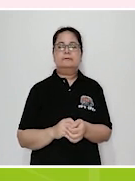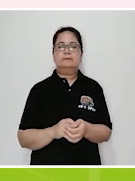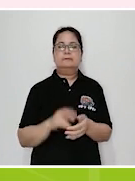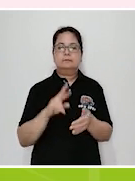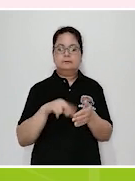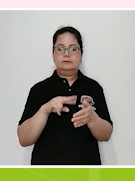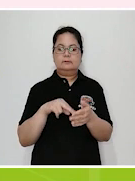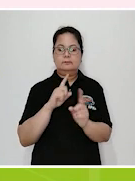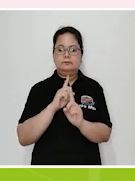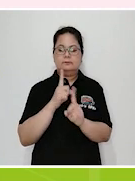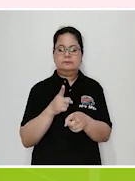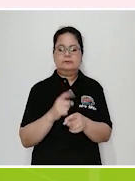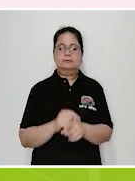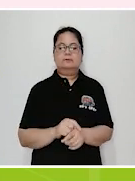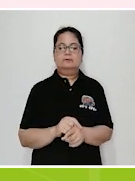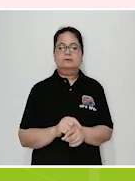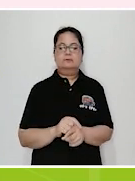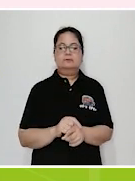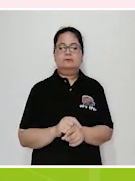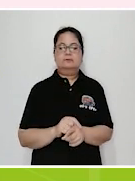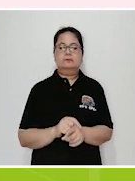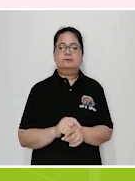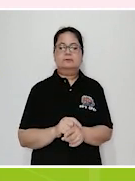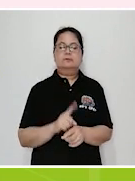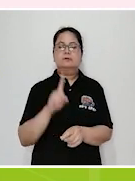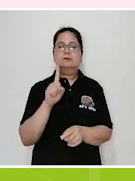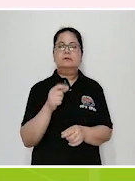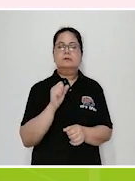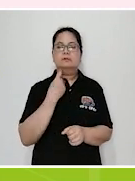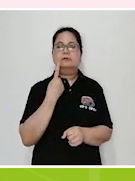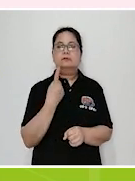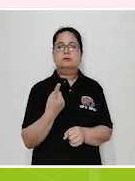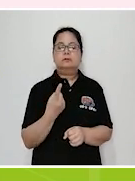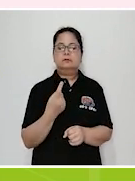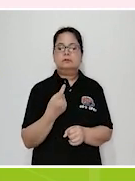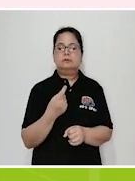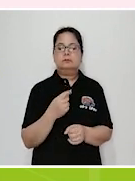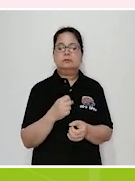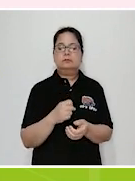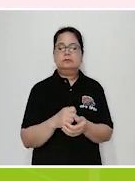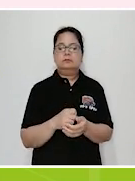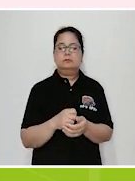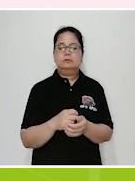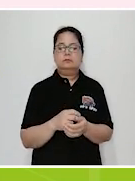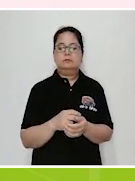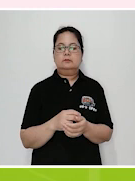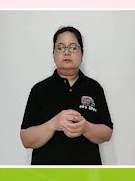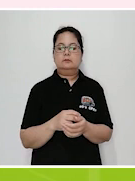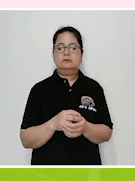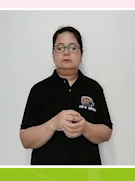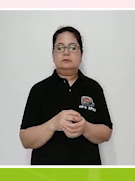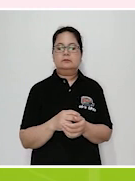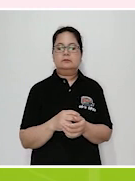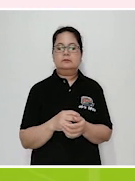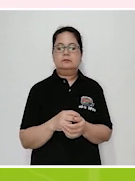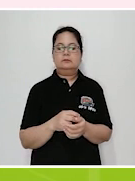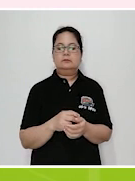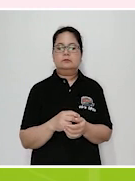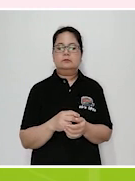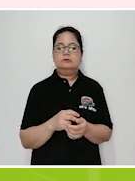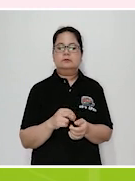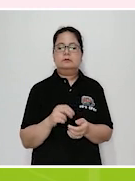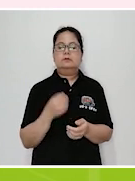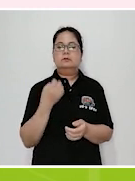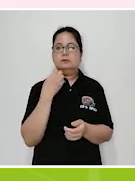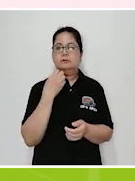Let me read your answers. One said, they will lock allowance for the succeeding week